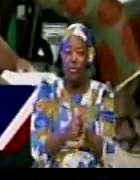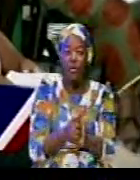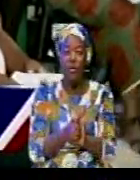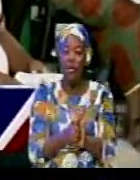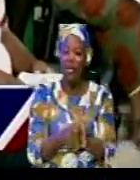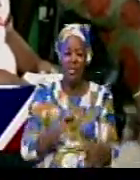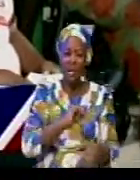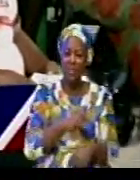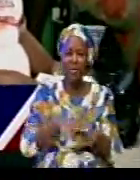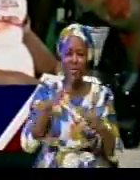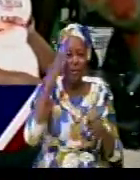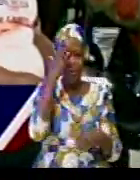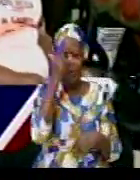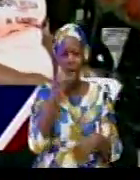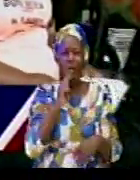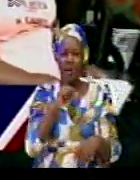Lord.